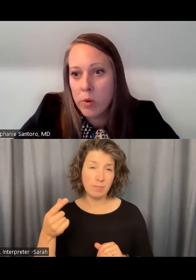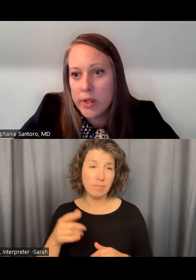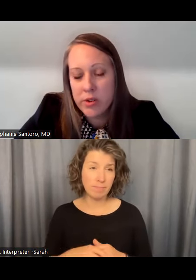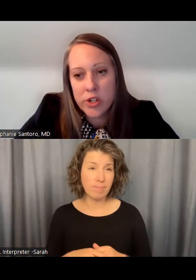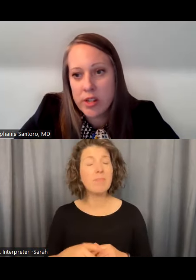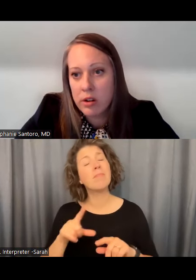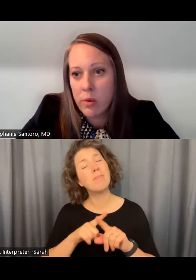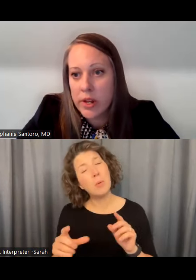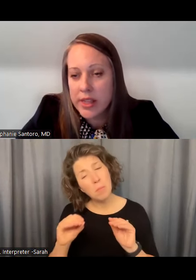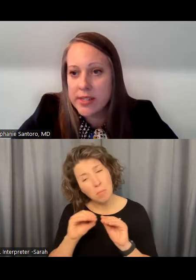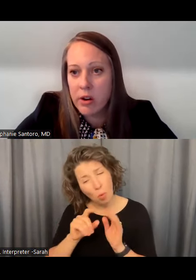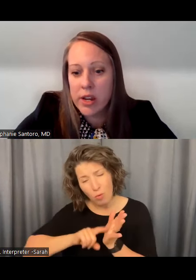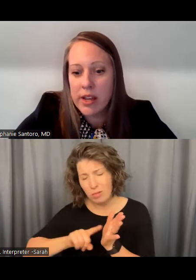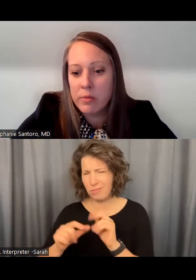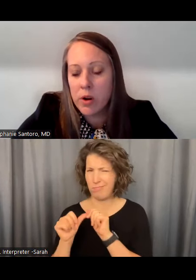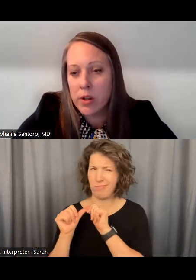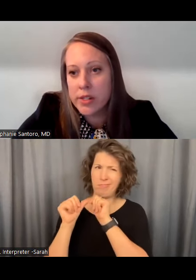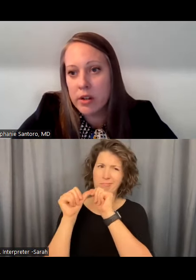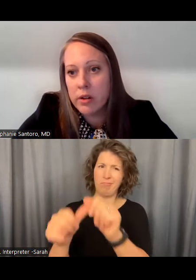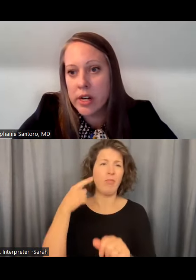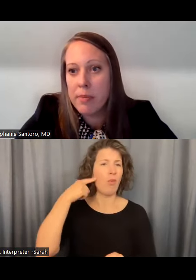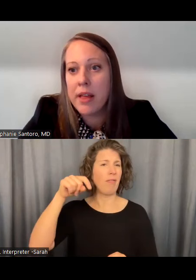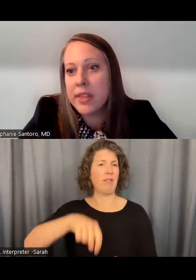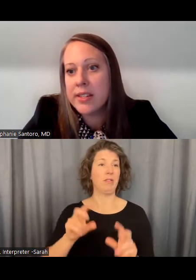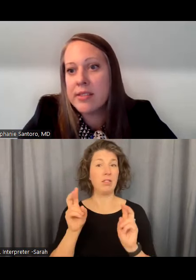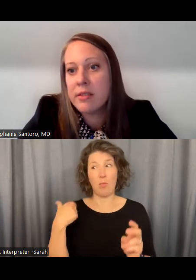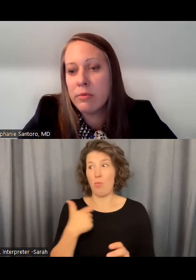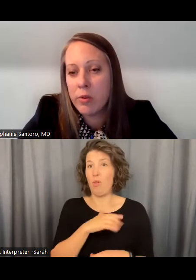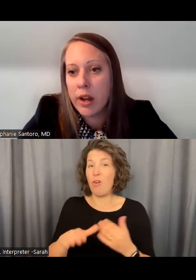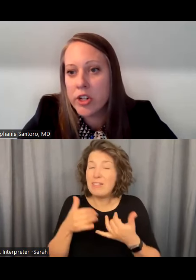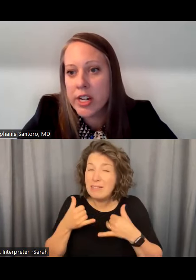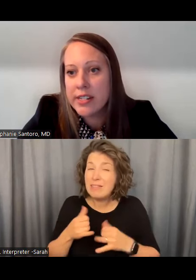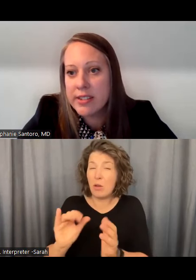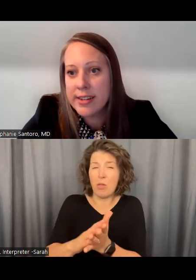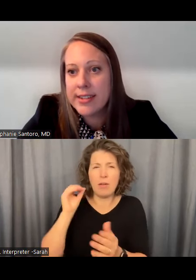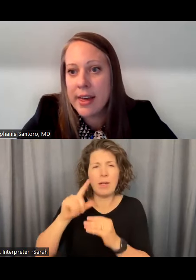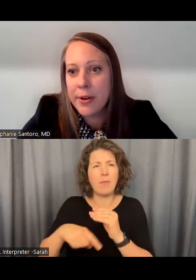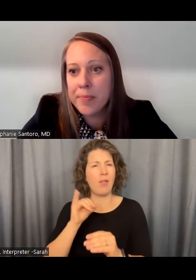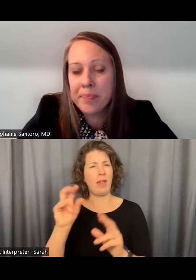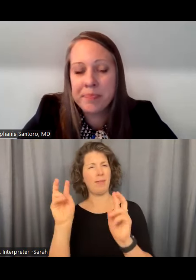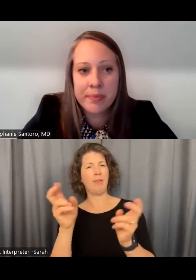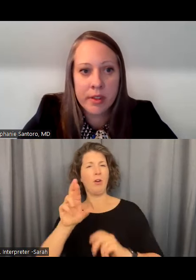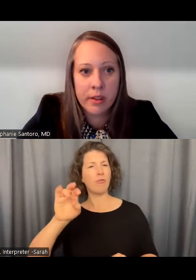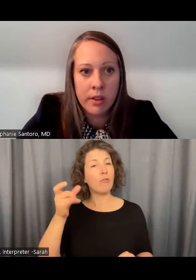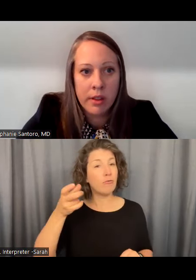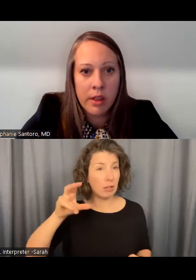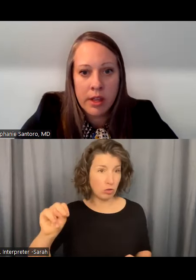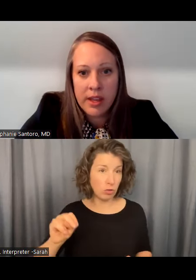But more research is ongoing in this area, and we're all still learning about this regression entity together.